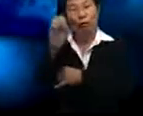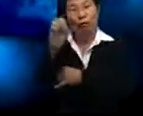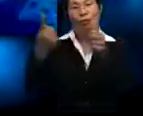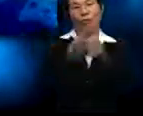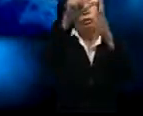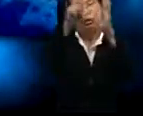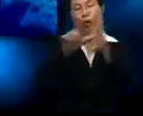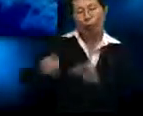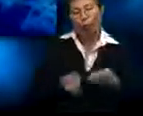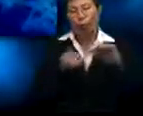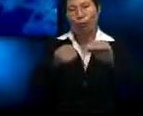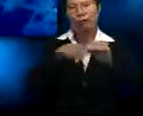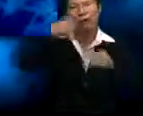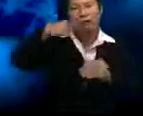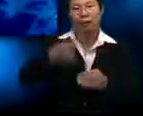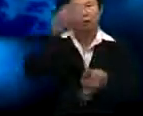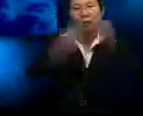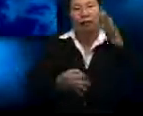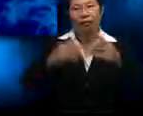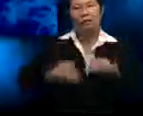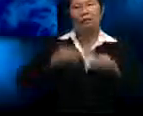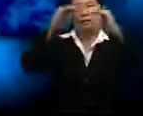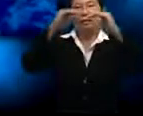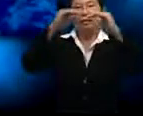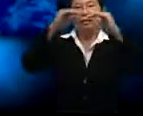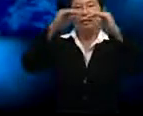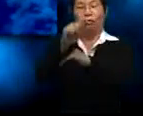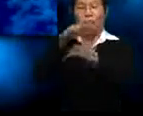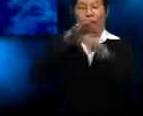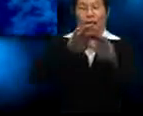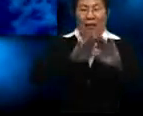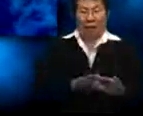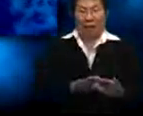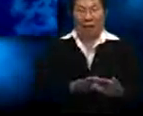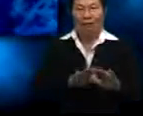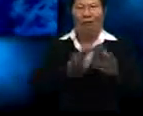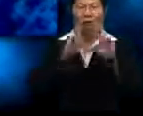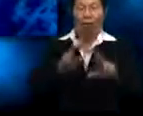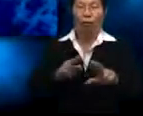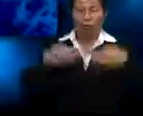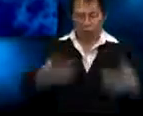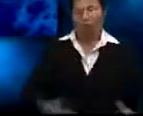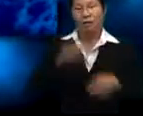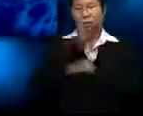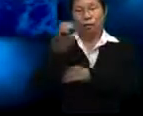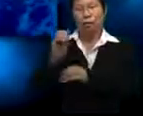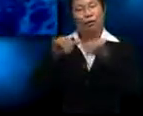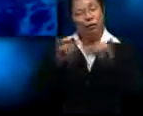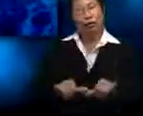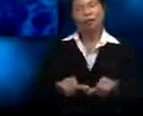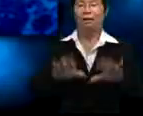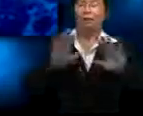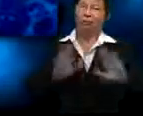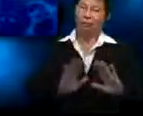of motion states that if the net force acting on a body is zero, then it will stay at